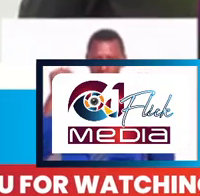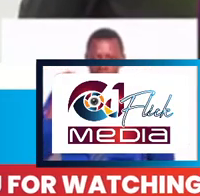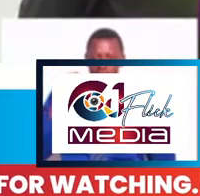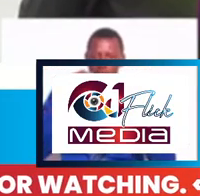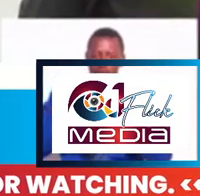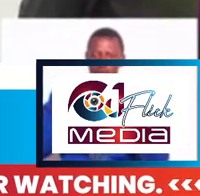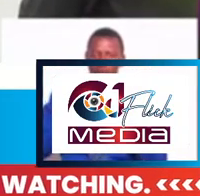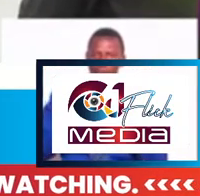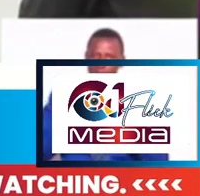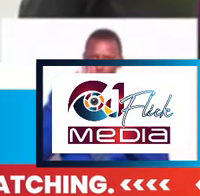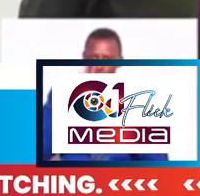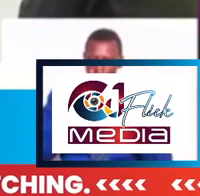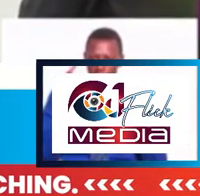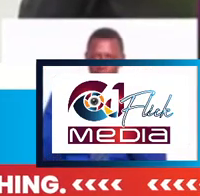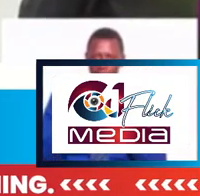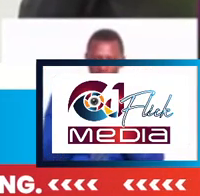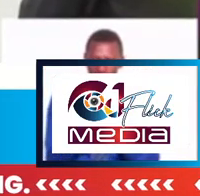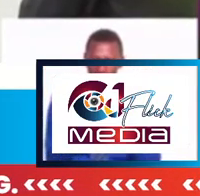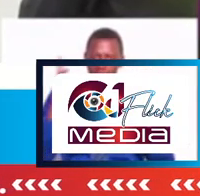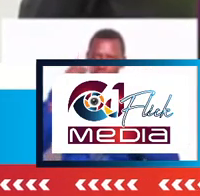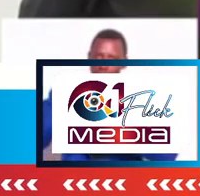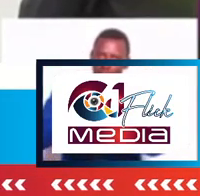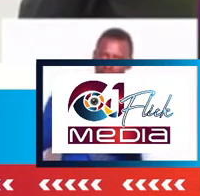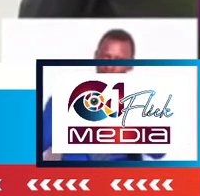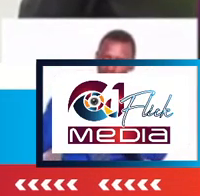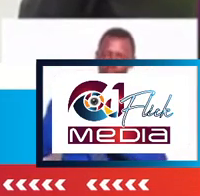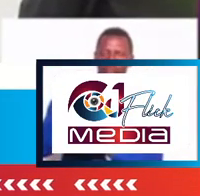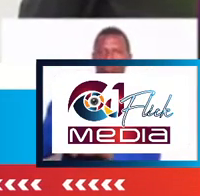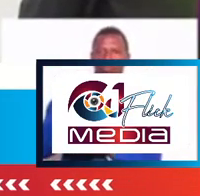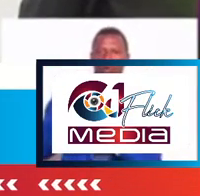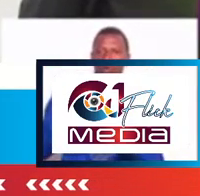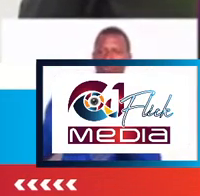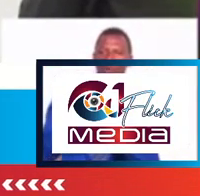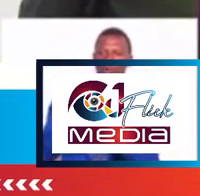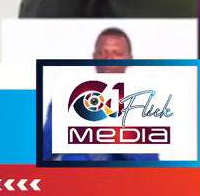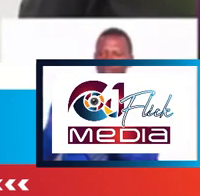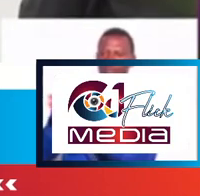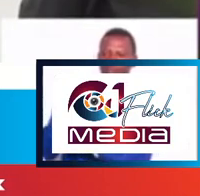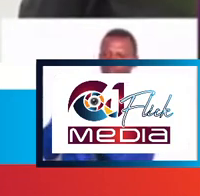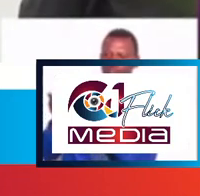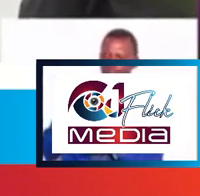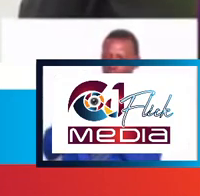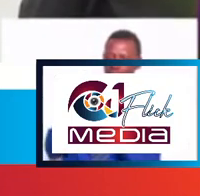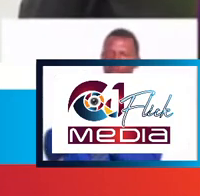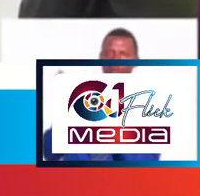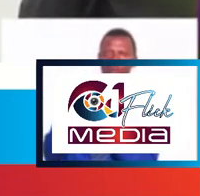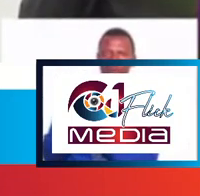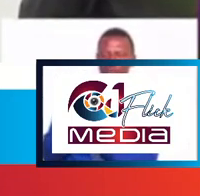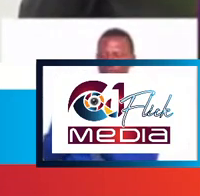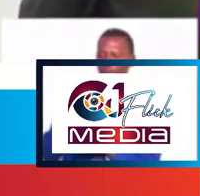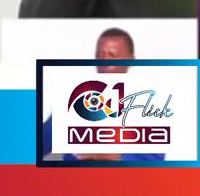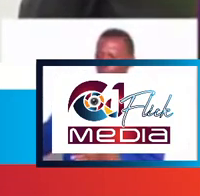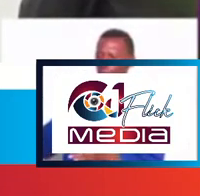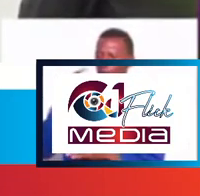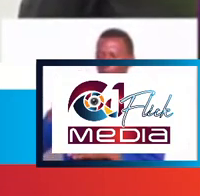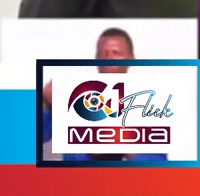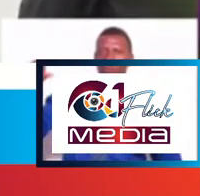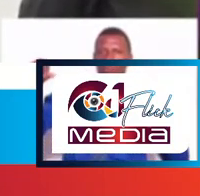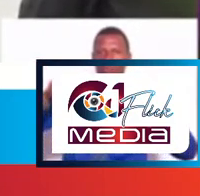family. Let them protect you from an affair with an immoral woman, from listening to the flatter